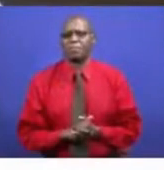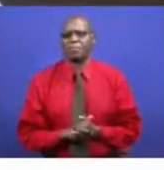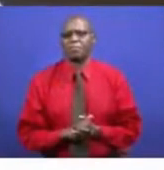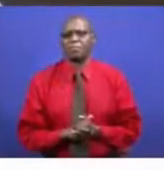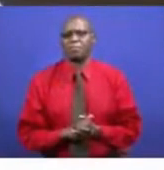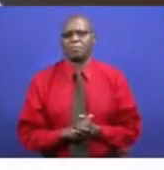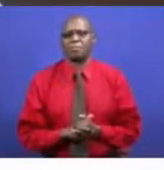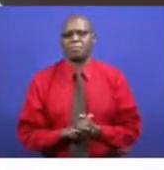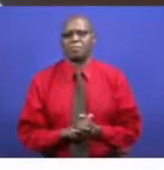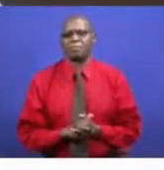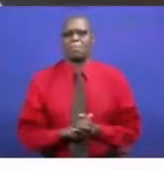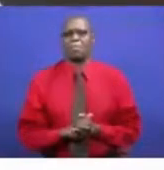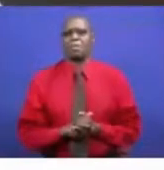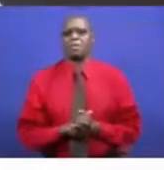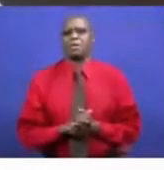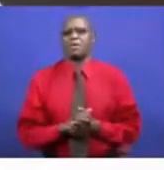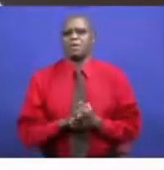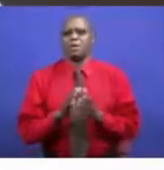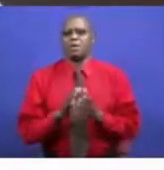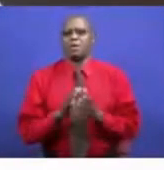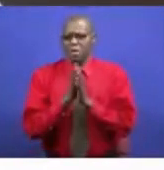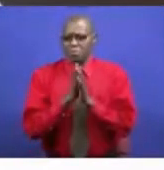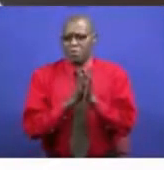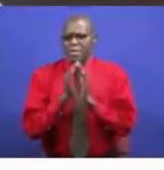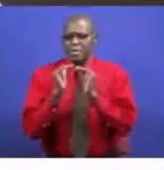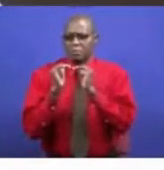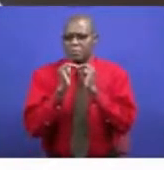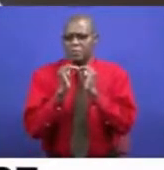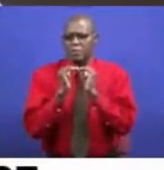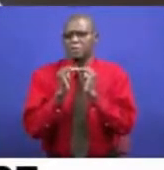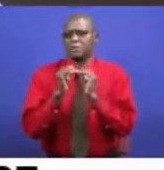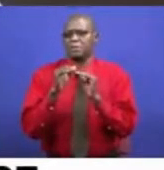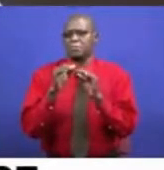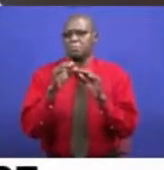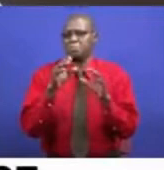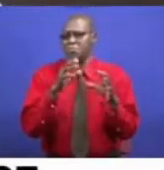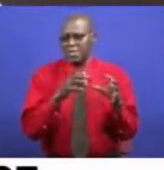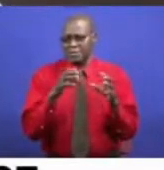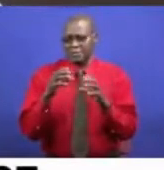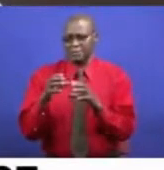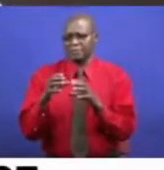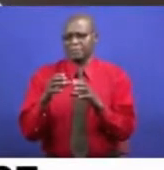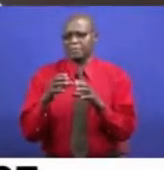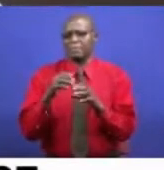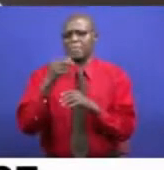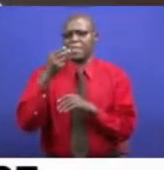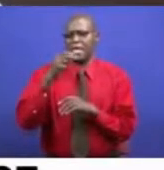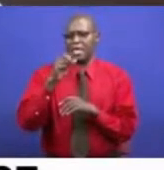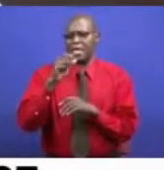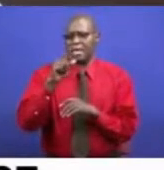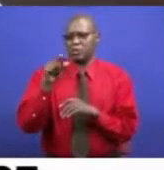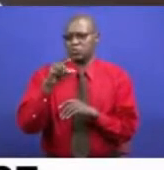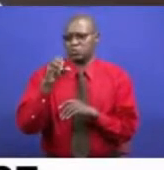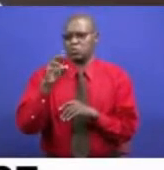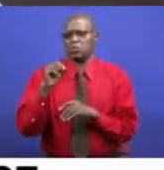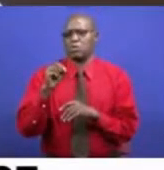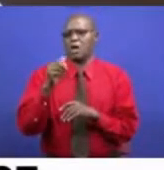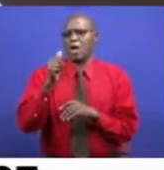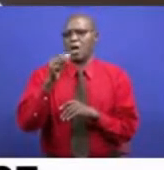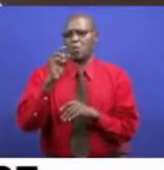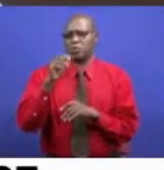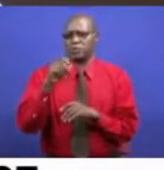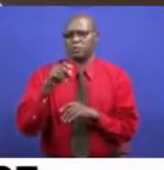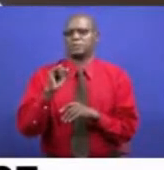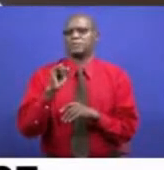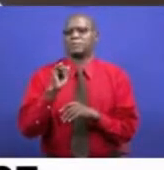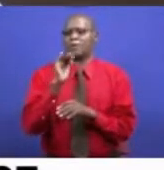and vibrant Democratic Party VDP leader and former Nyali Member of Parliament Hezron Awiti has called for concerted